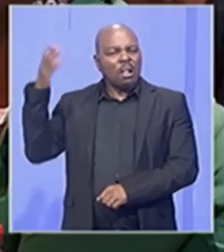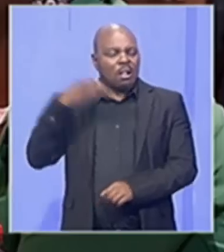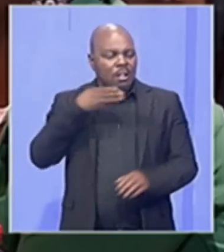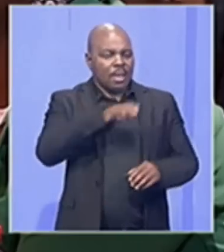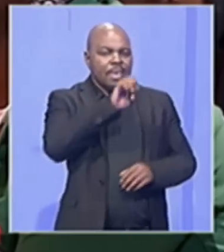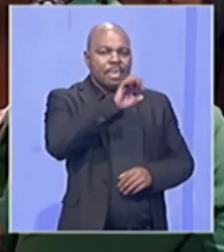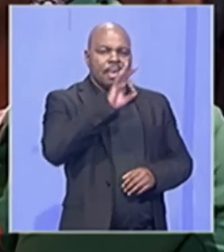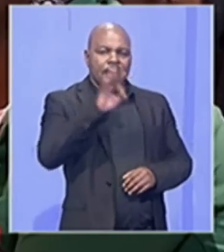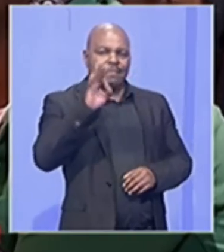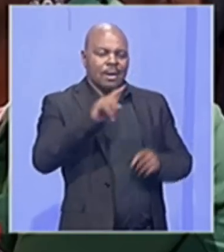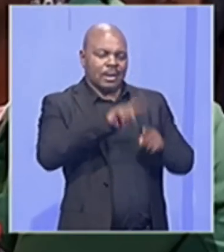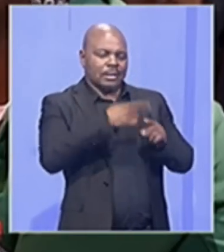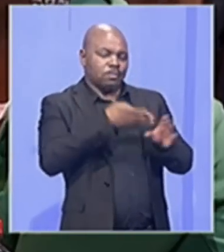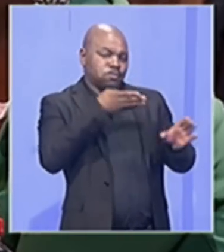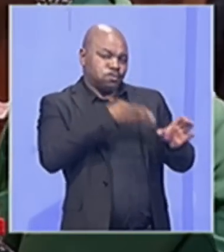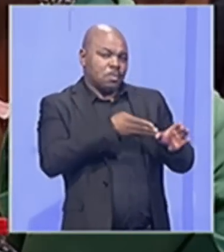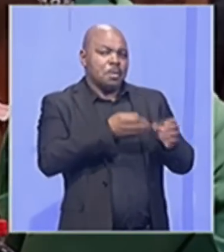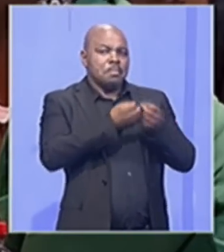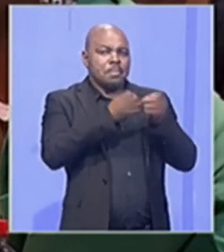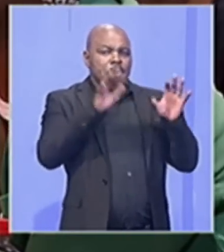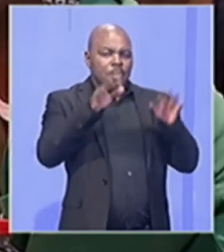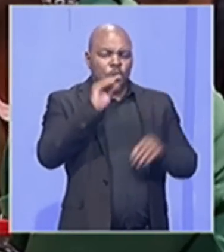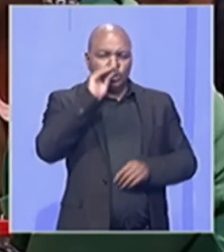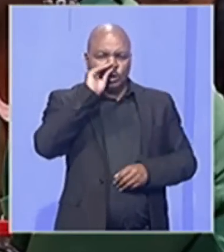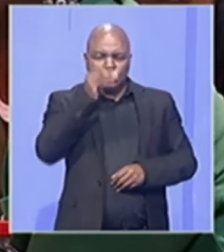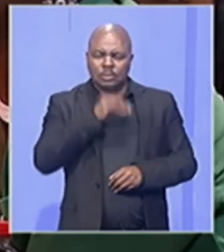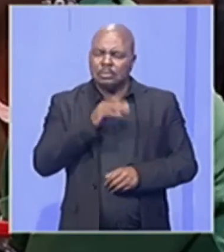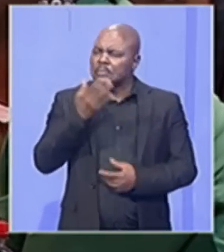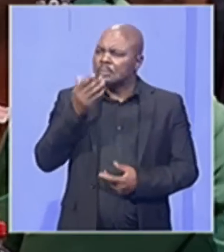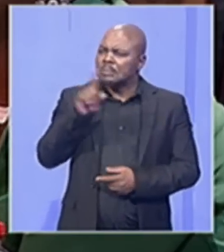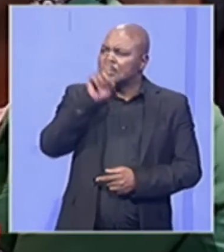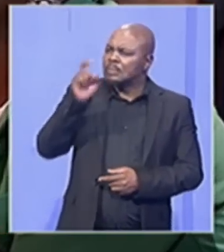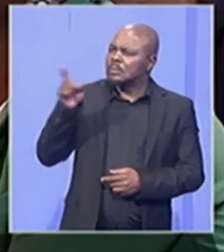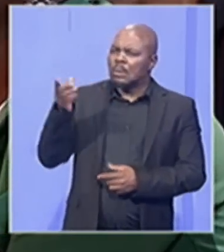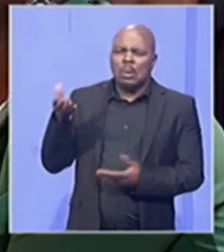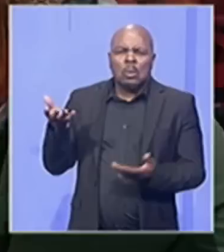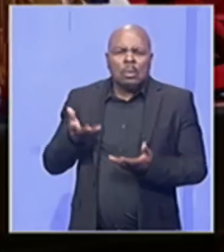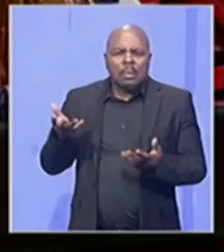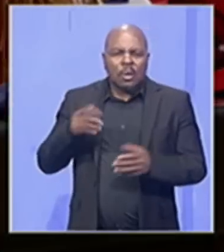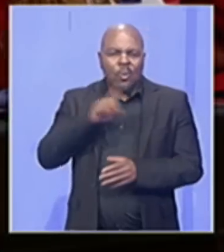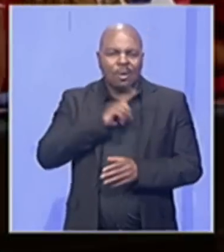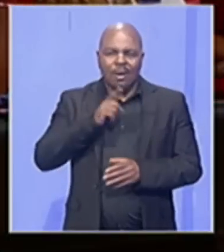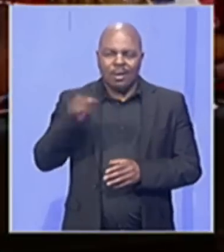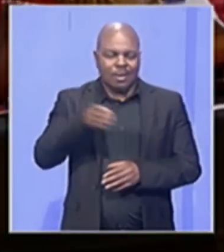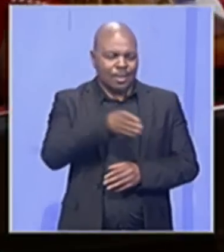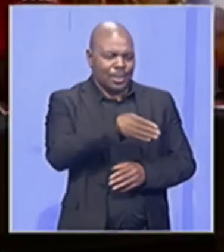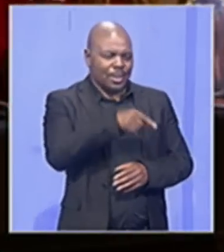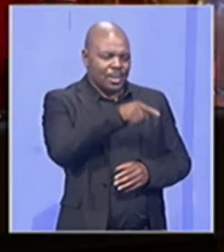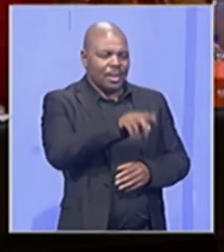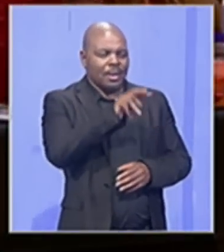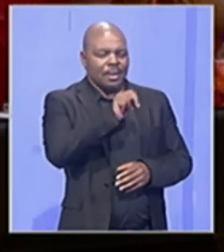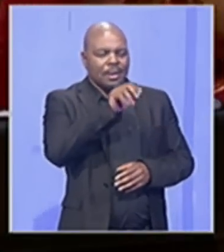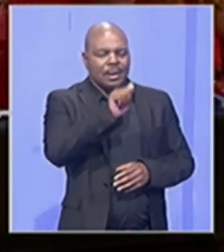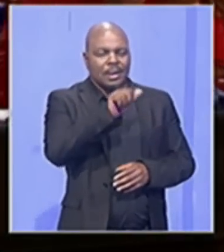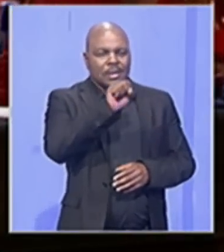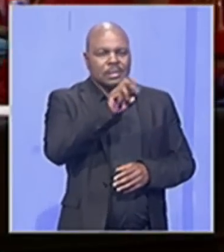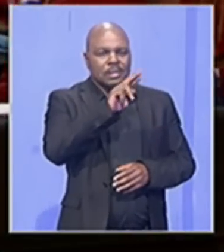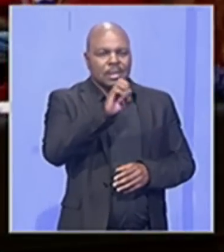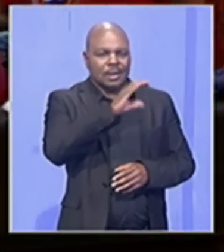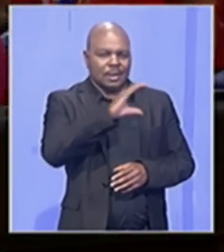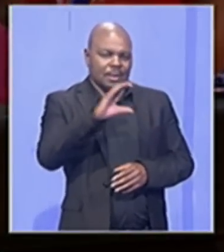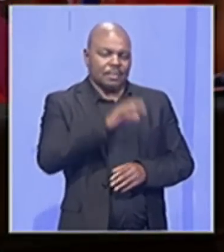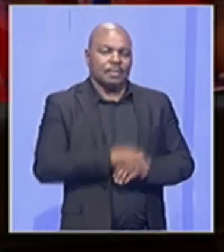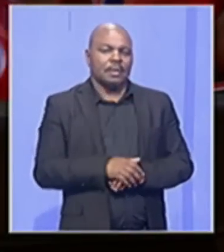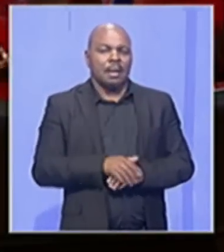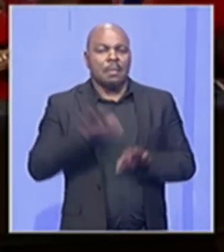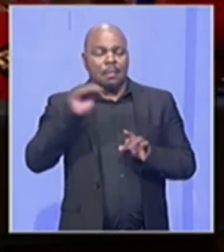ya EFF o ne a le melomong ya baqollotsi ba ditaba sebokeng sa mokga se neng se tshwaretswe Nasrec mafelong a beke. Mme ho botsa ka